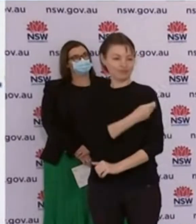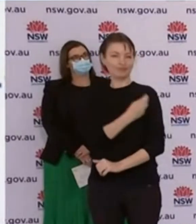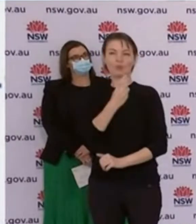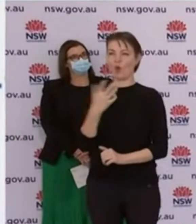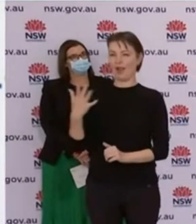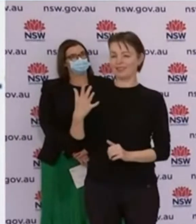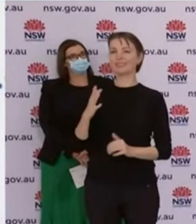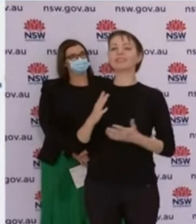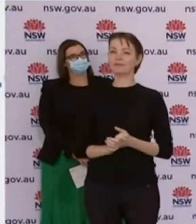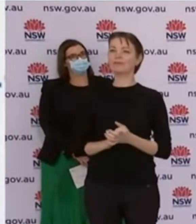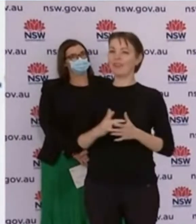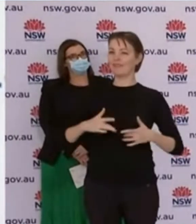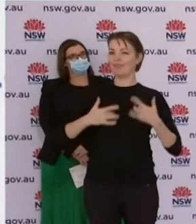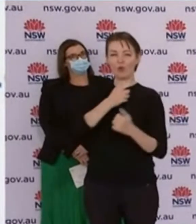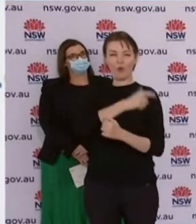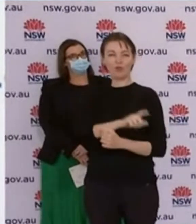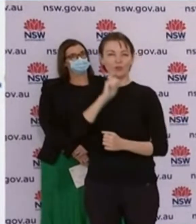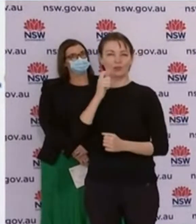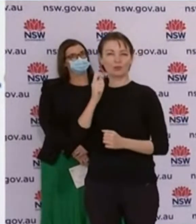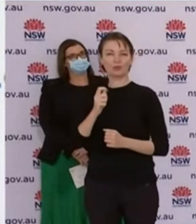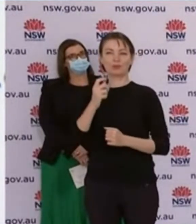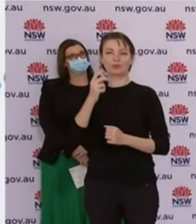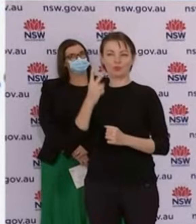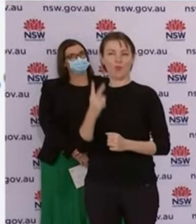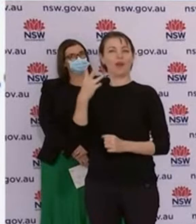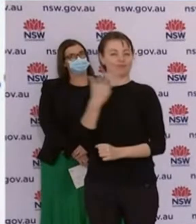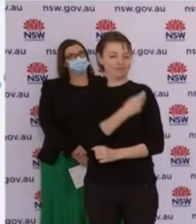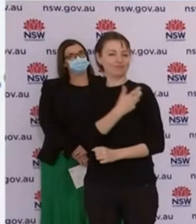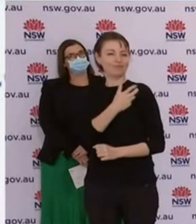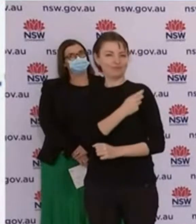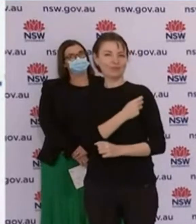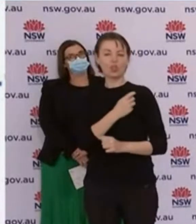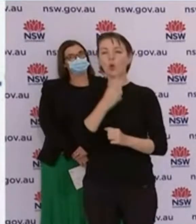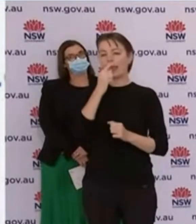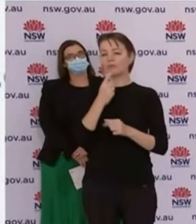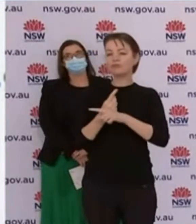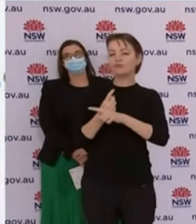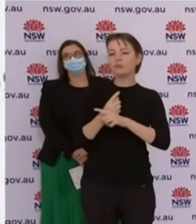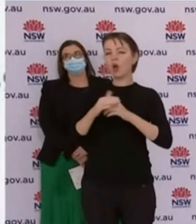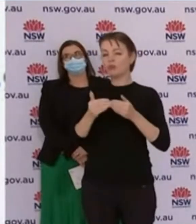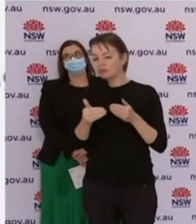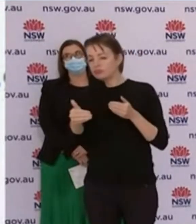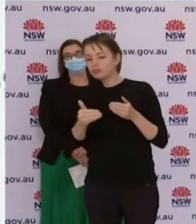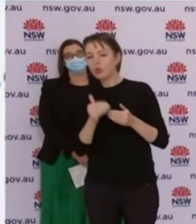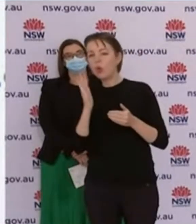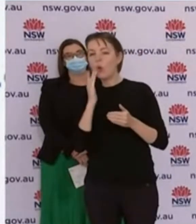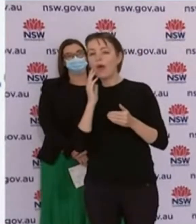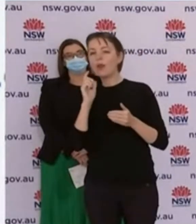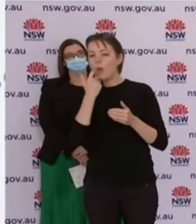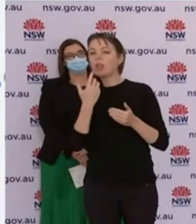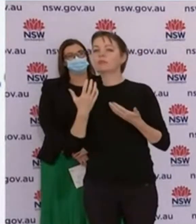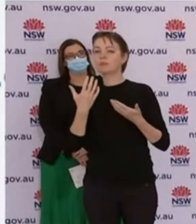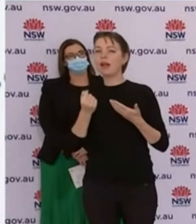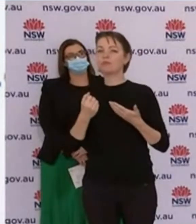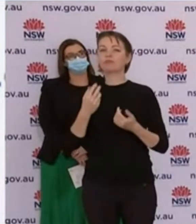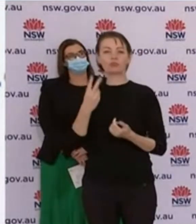hit that 80% second dose margin, and we'll be able to talk about the timeframes when we'll hit those targets. So please continue to come forward and get